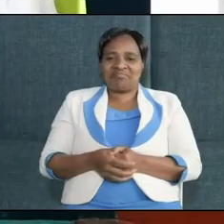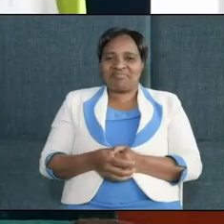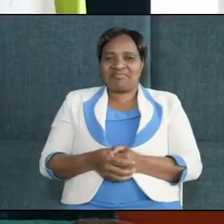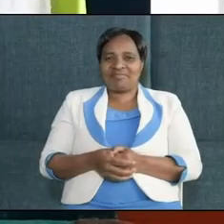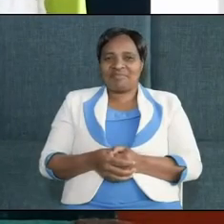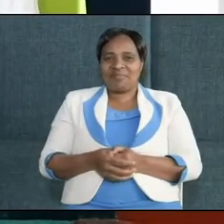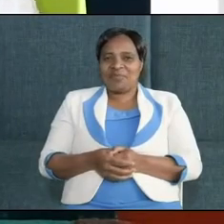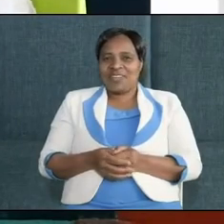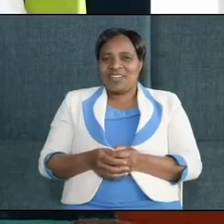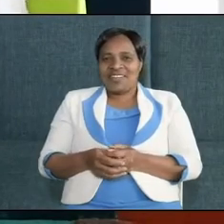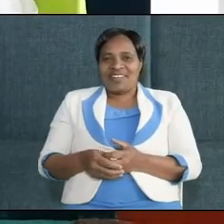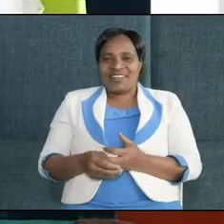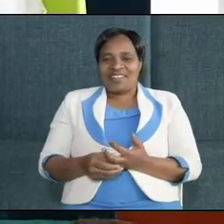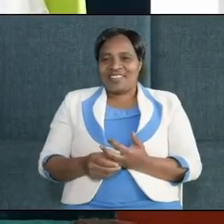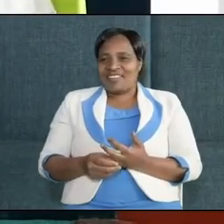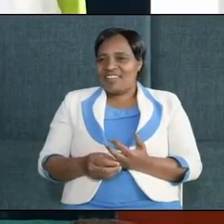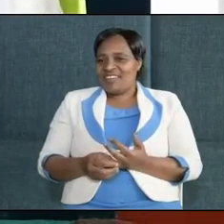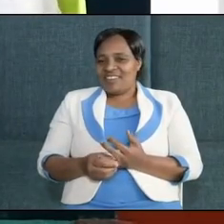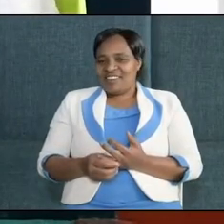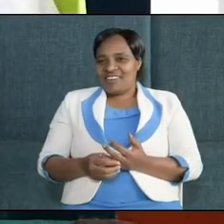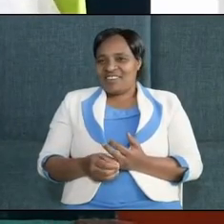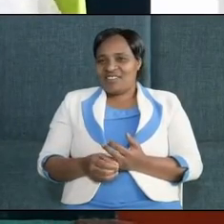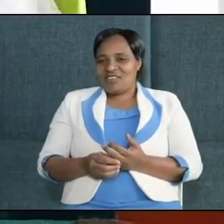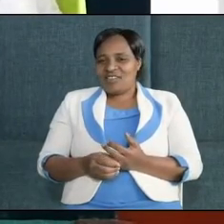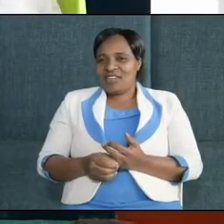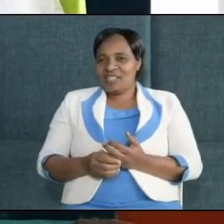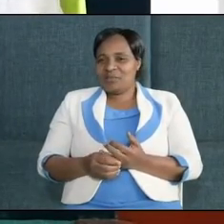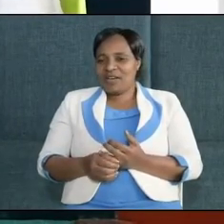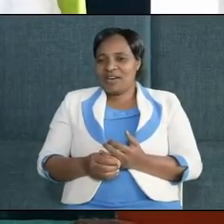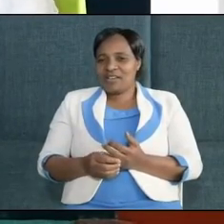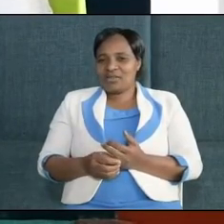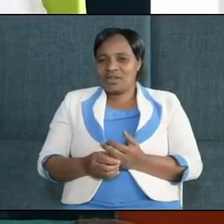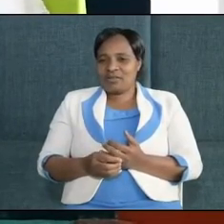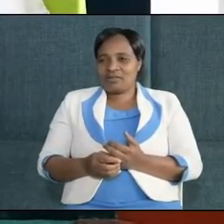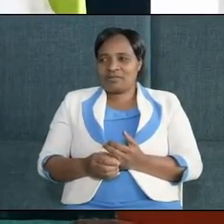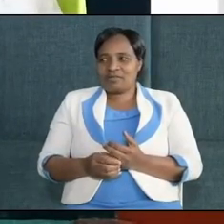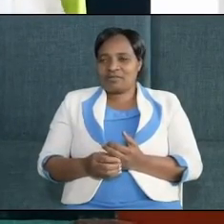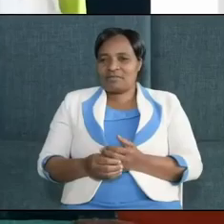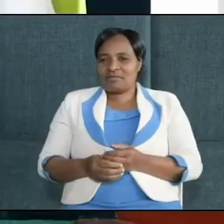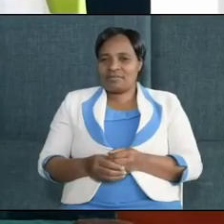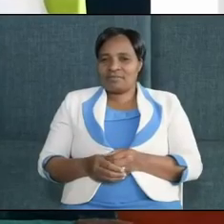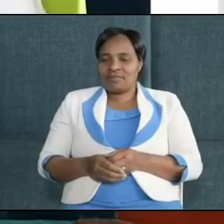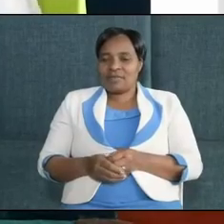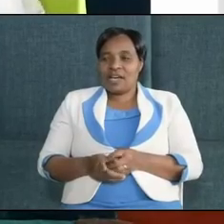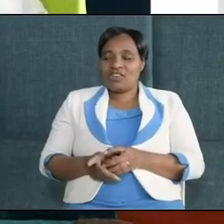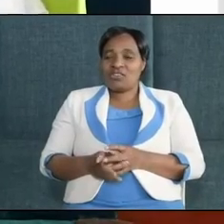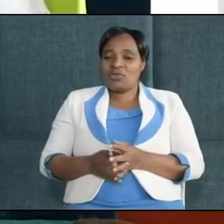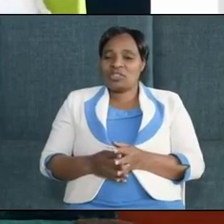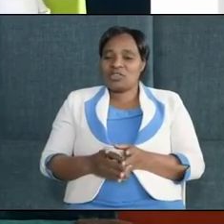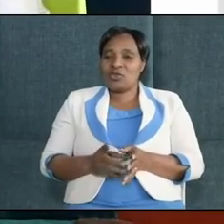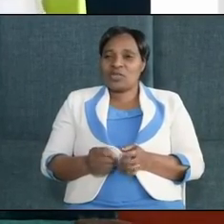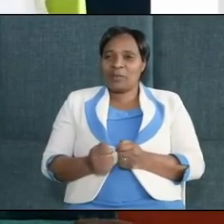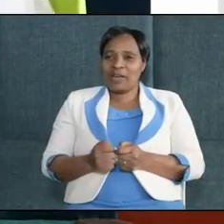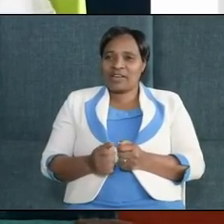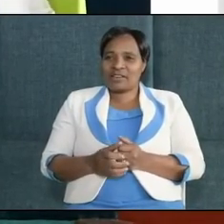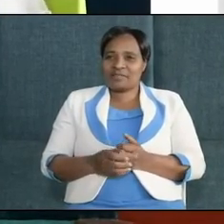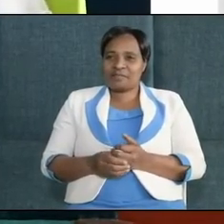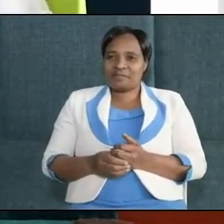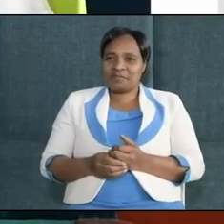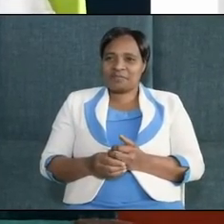standing on the rock that never rolls. The storms of life may push